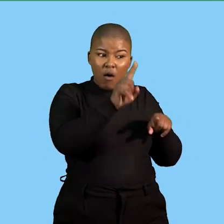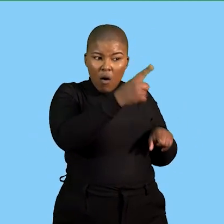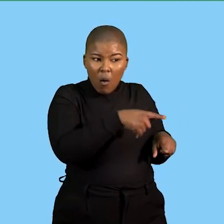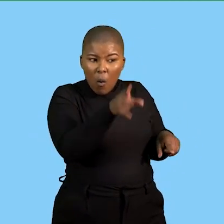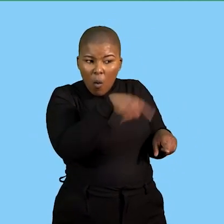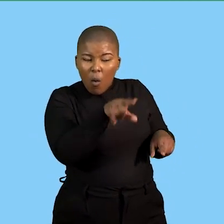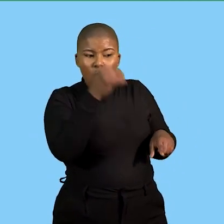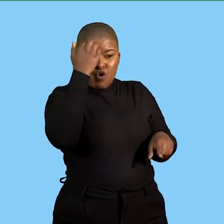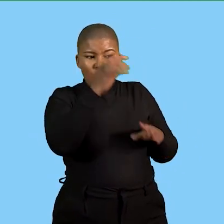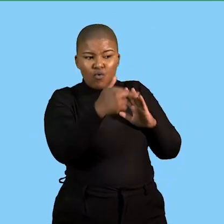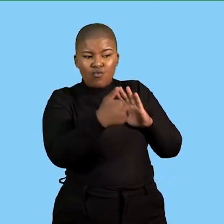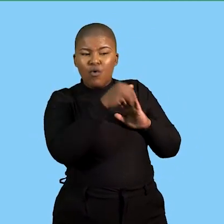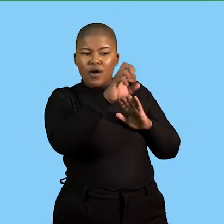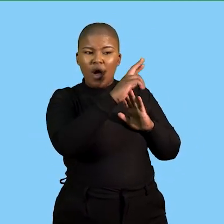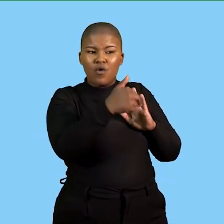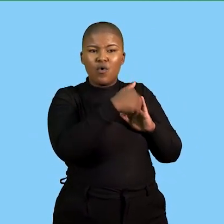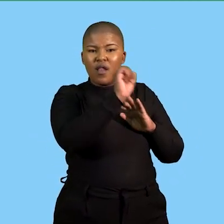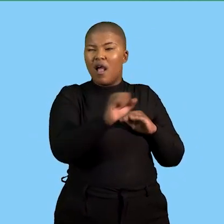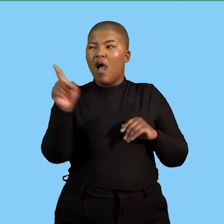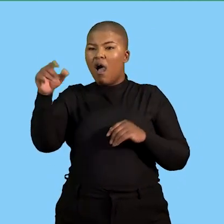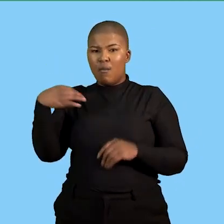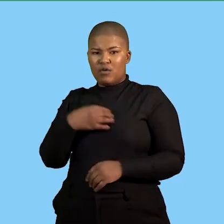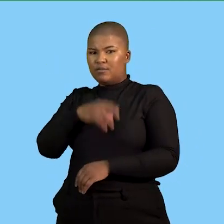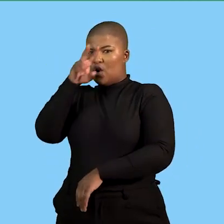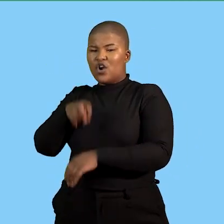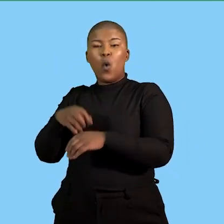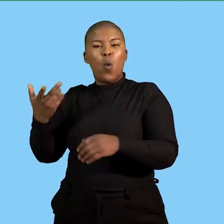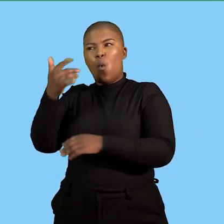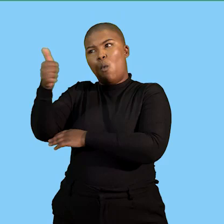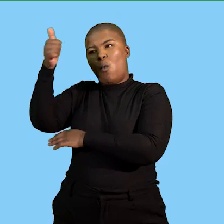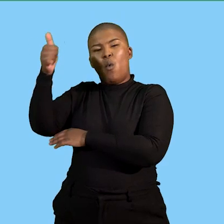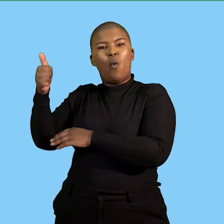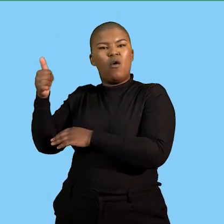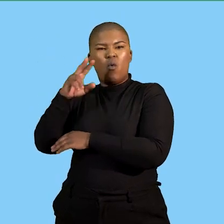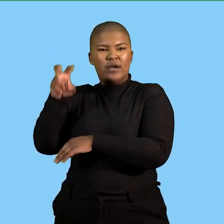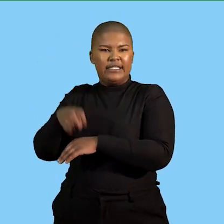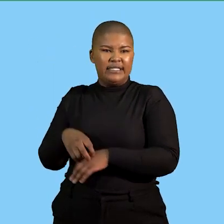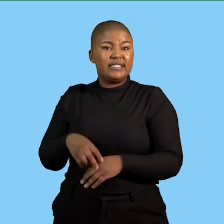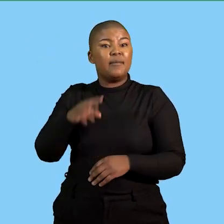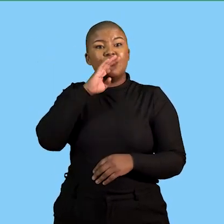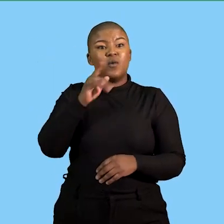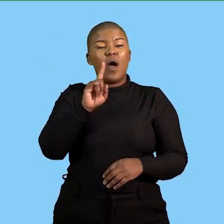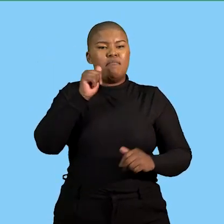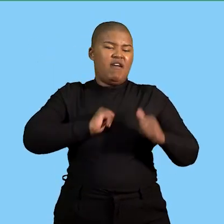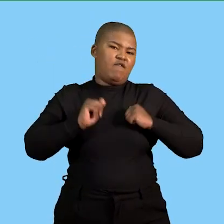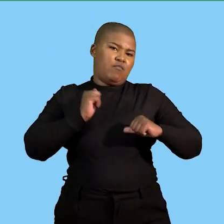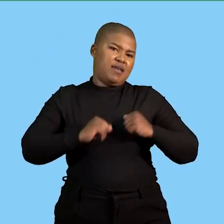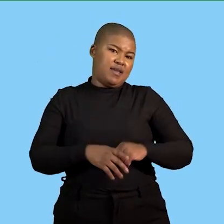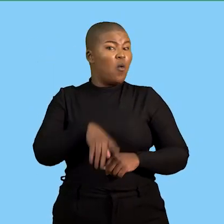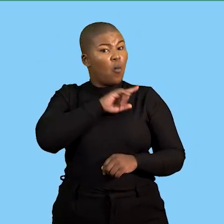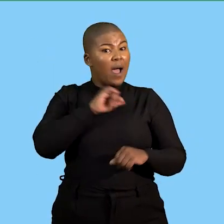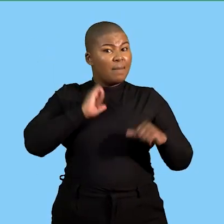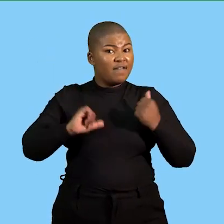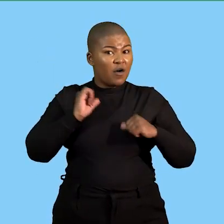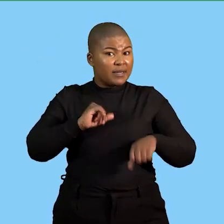Everyone knows what is their role without the interference of their leader. So they are basically performing because during the performance